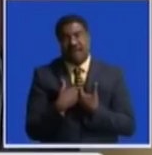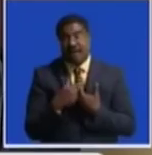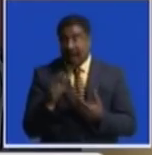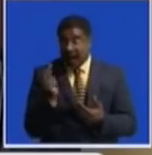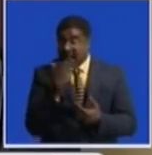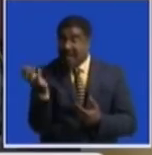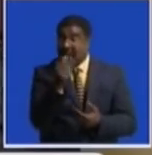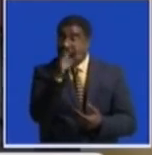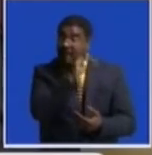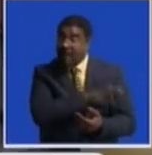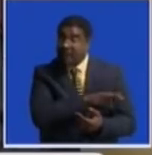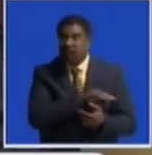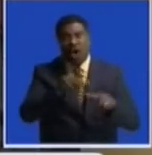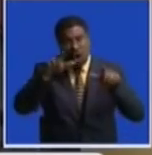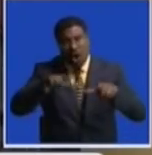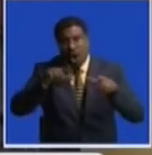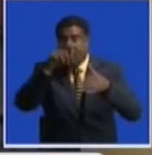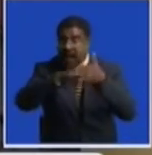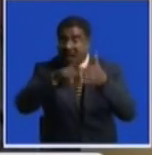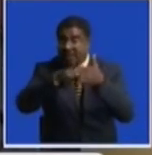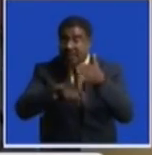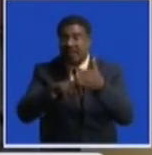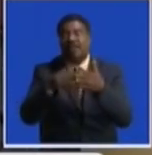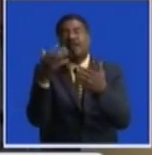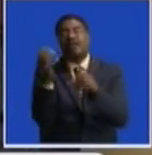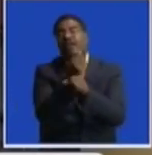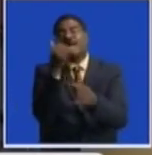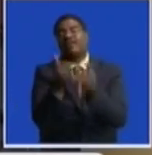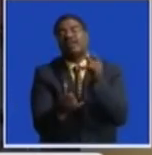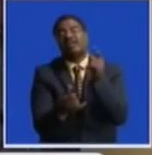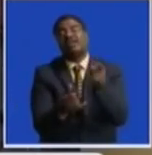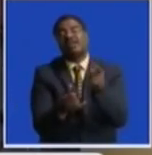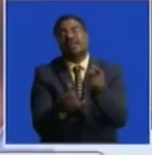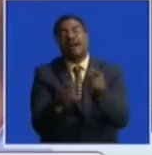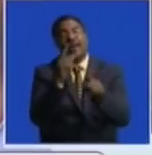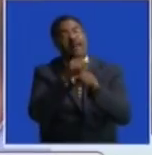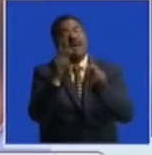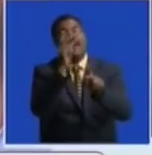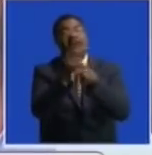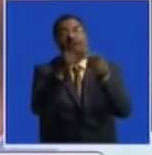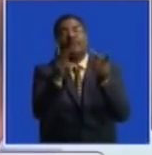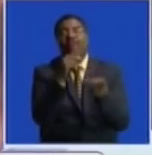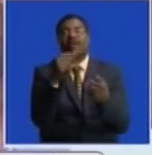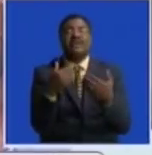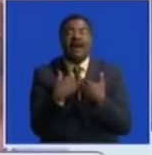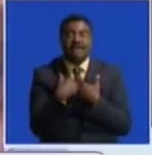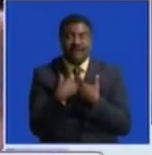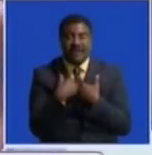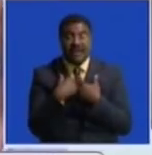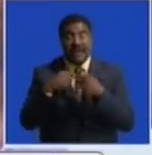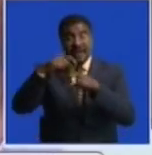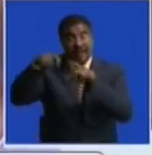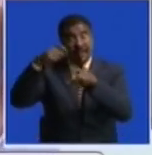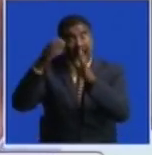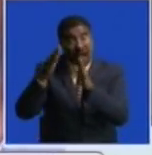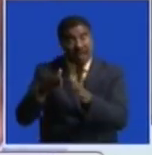the low prices earlier in the season because we don't have storage facilities. My call to the grain traders and the millers is there's